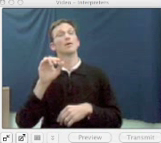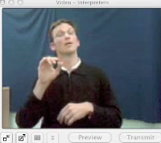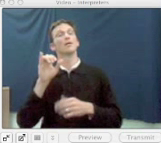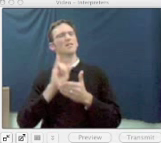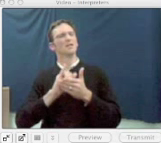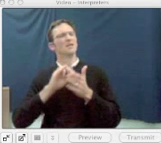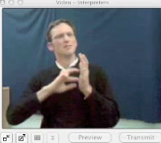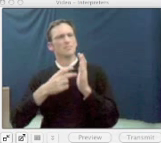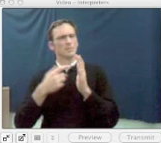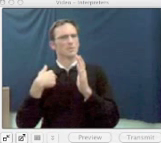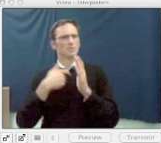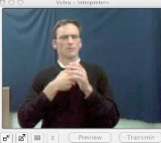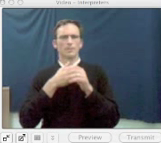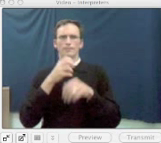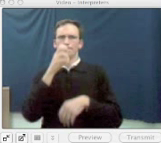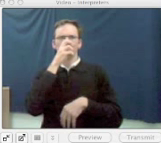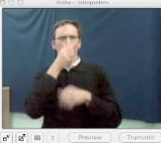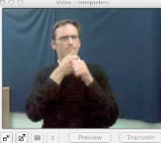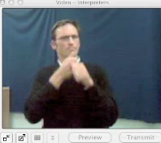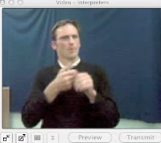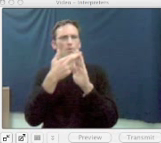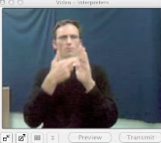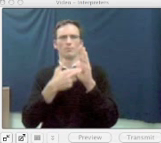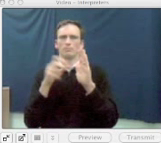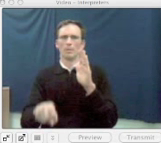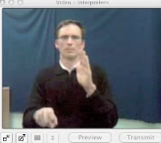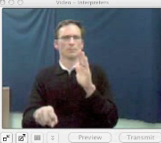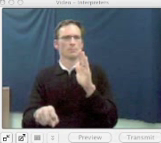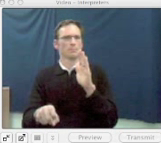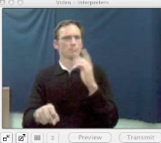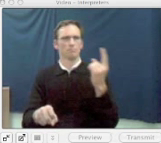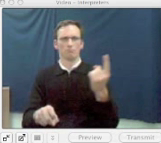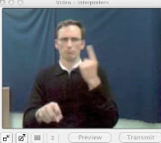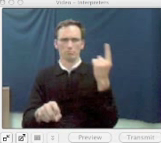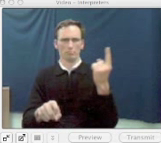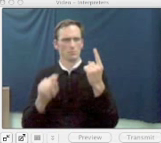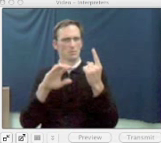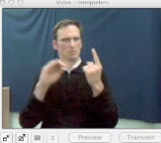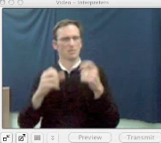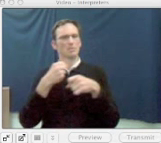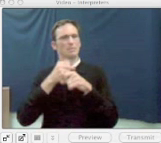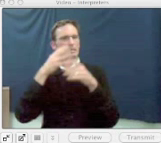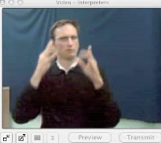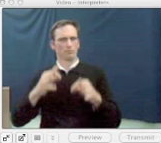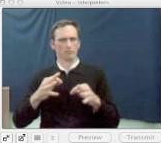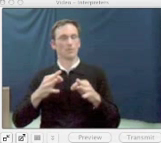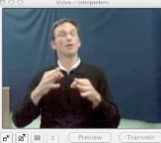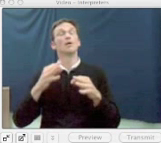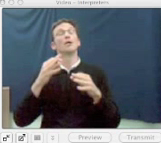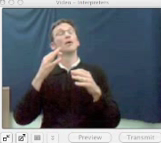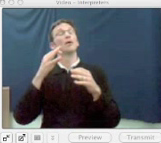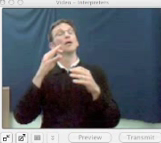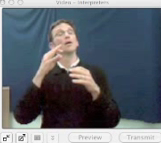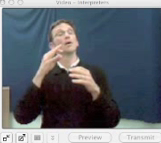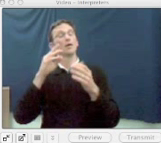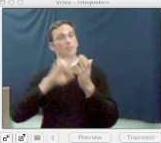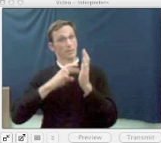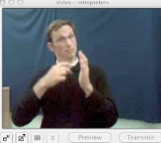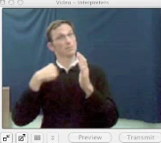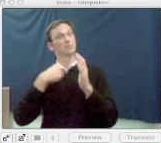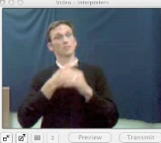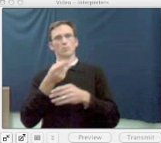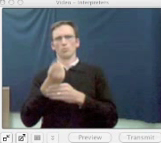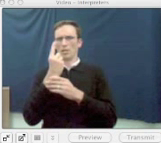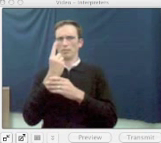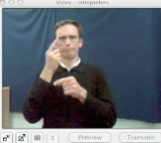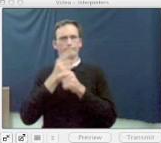approach to decision making. It supports the idea that there's one right answer, and it's just our job as the